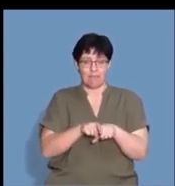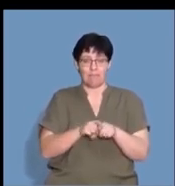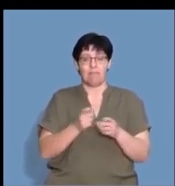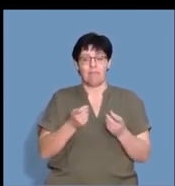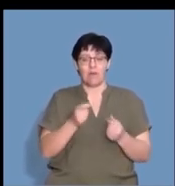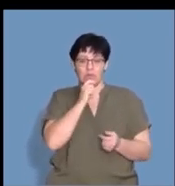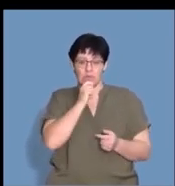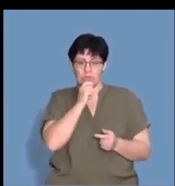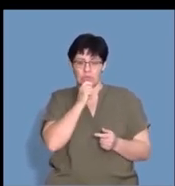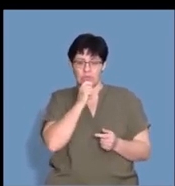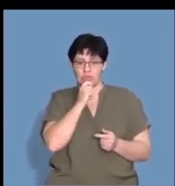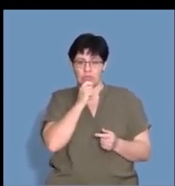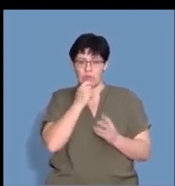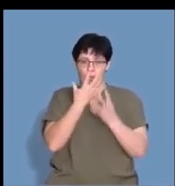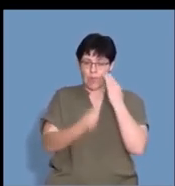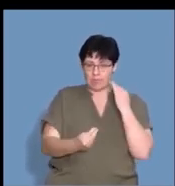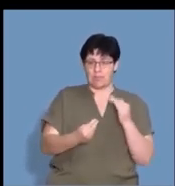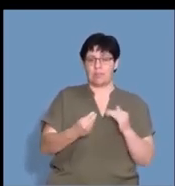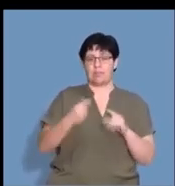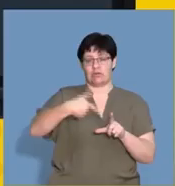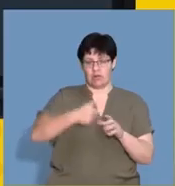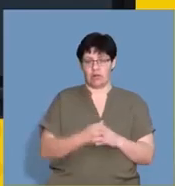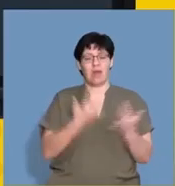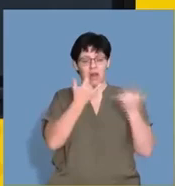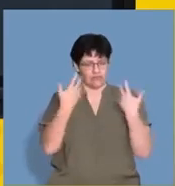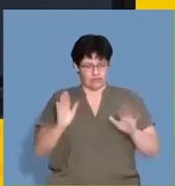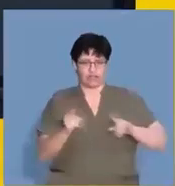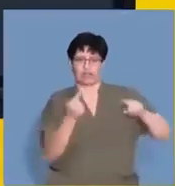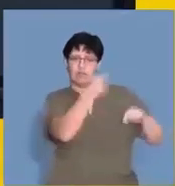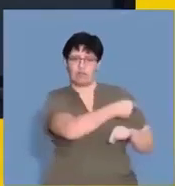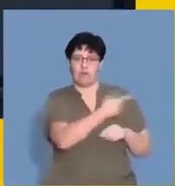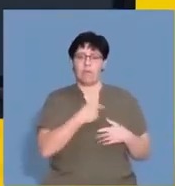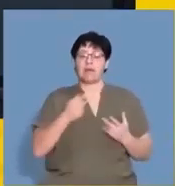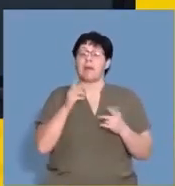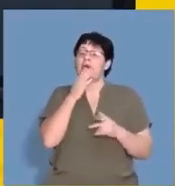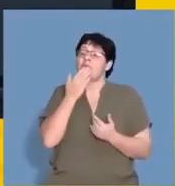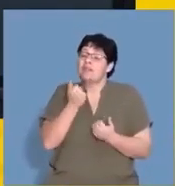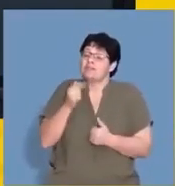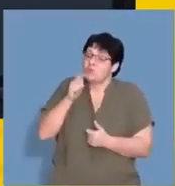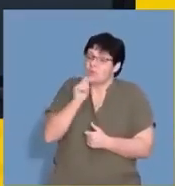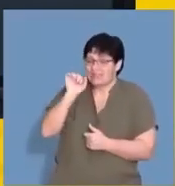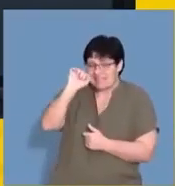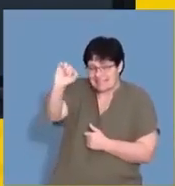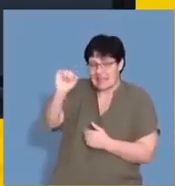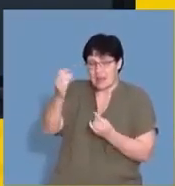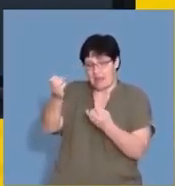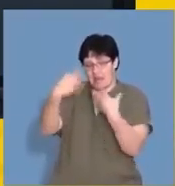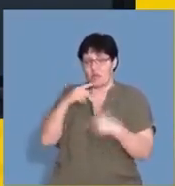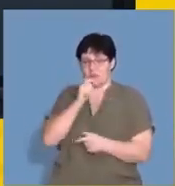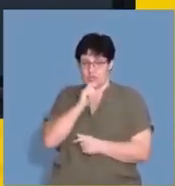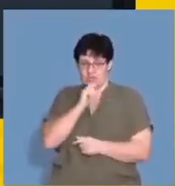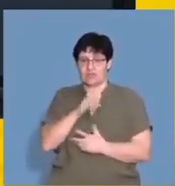of consumption. Now, we've done these calculations before, but again, I want you to use the numbers they've given you. So we're going to